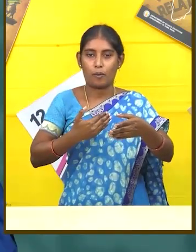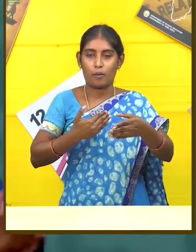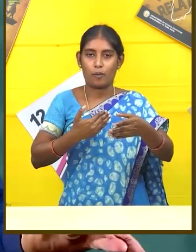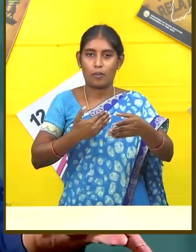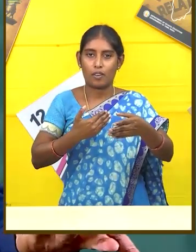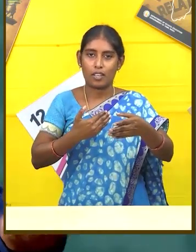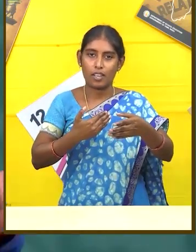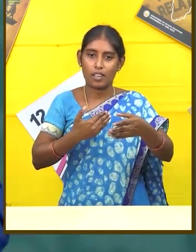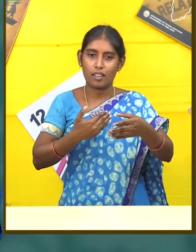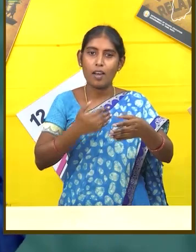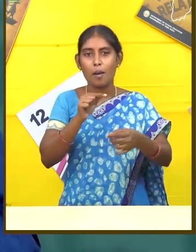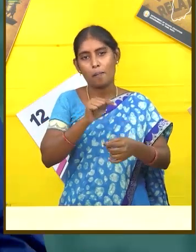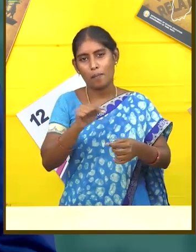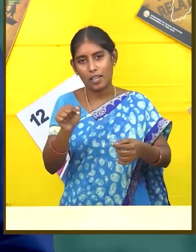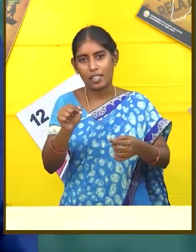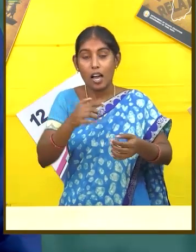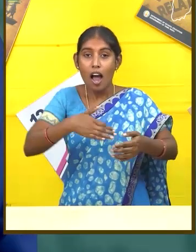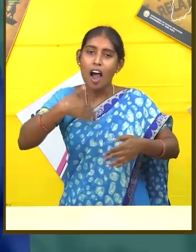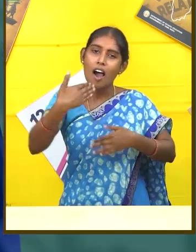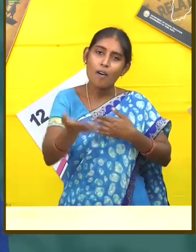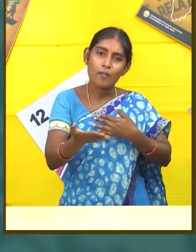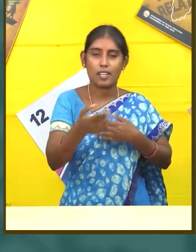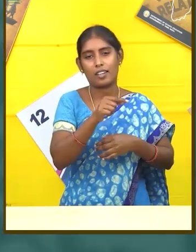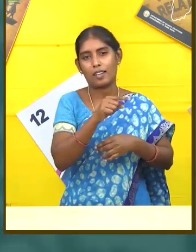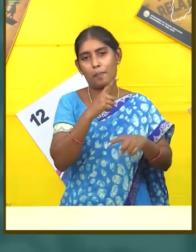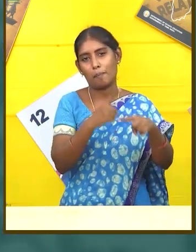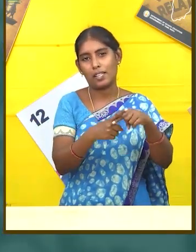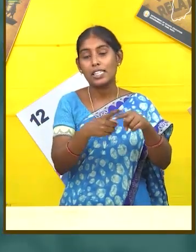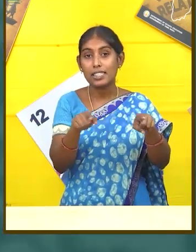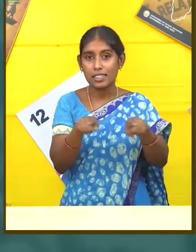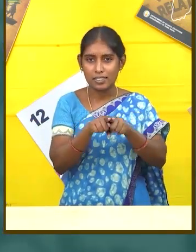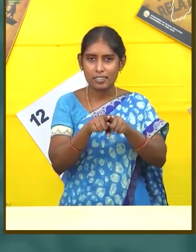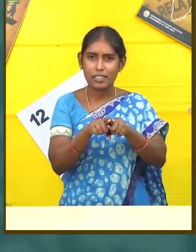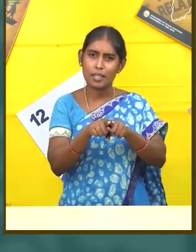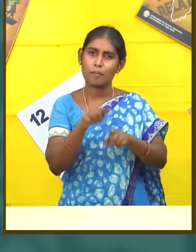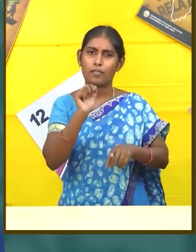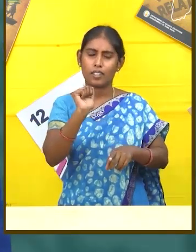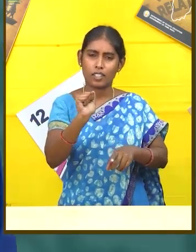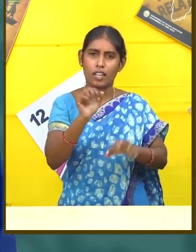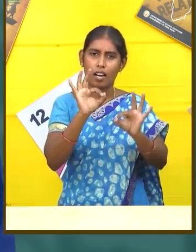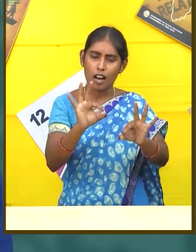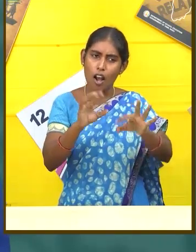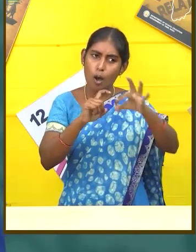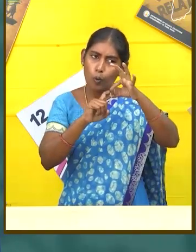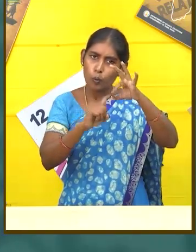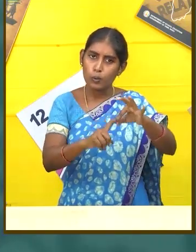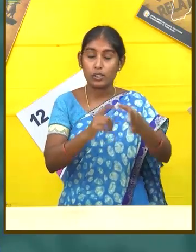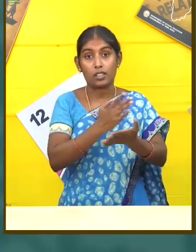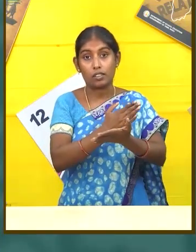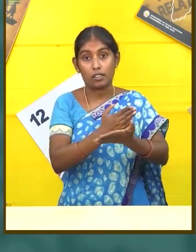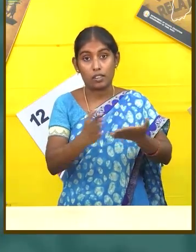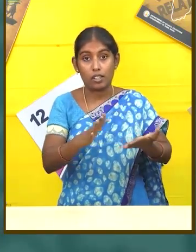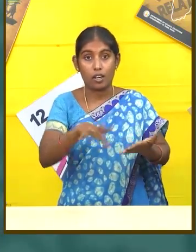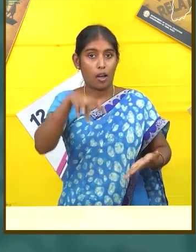6, y minus 6. If it is before 6 years is given in the question. So, in this type of question, we have to